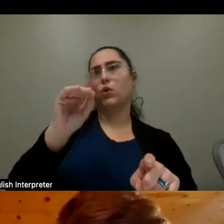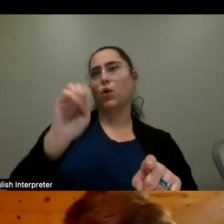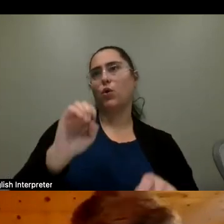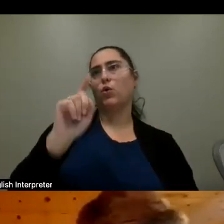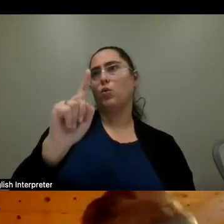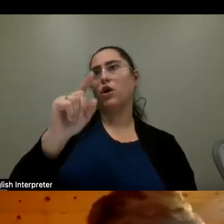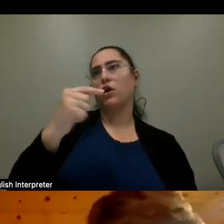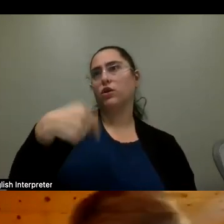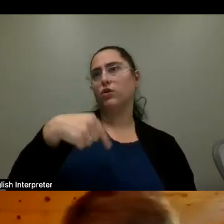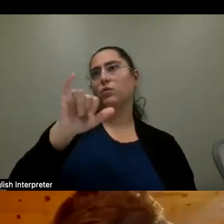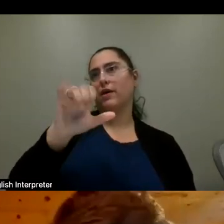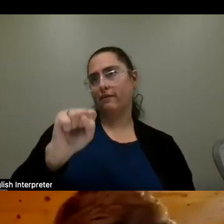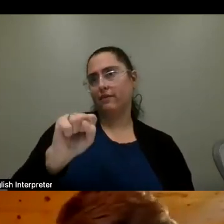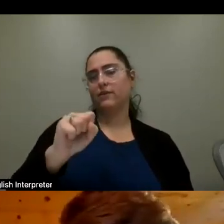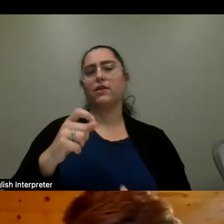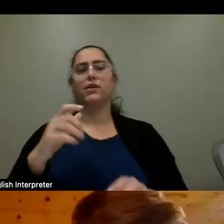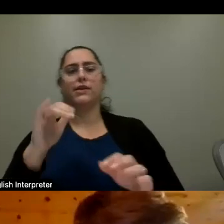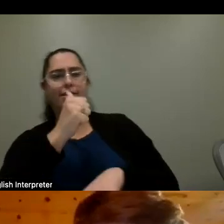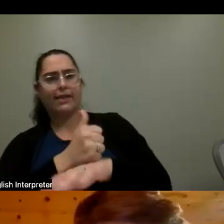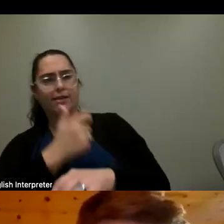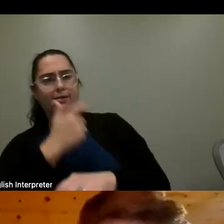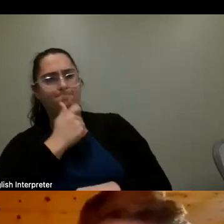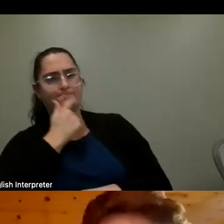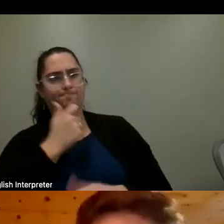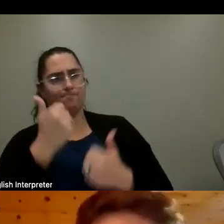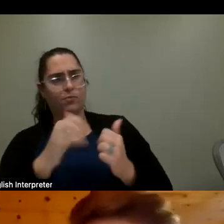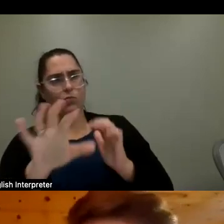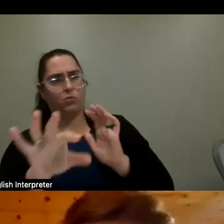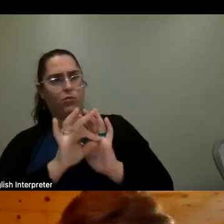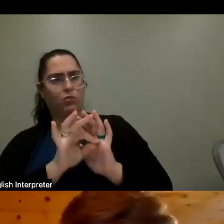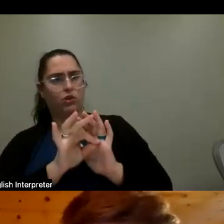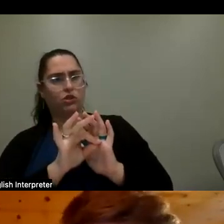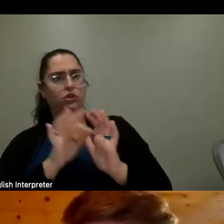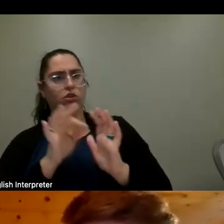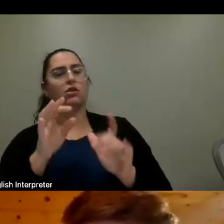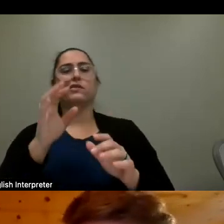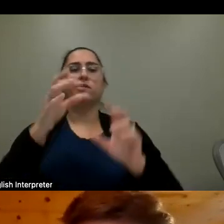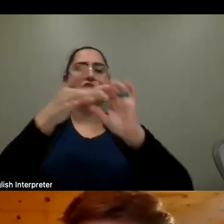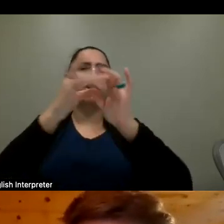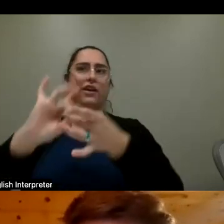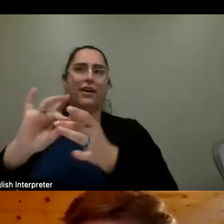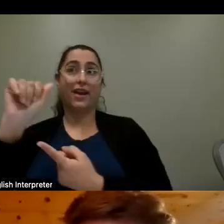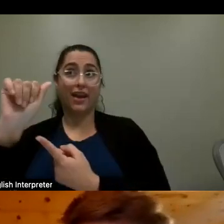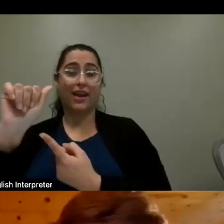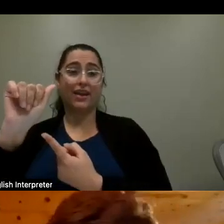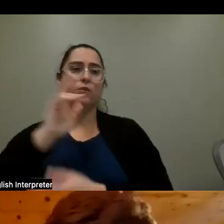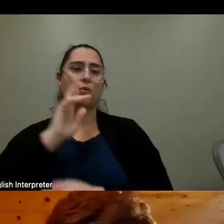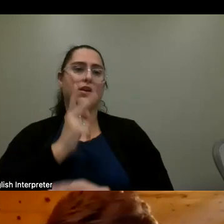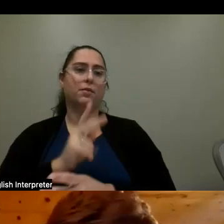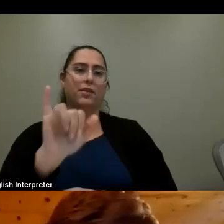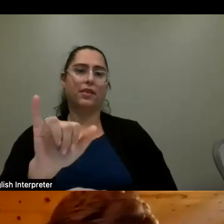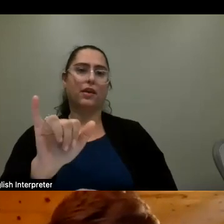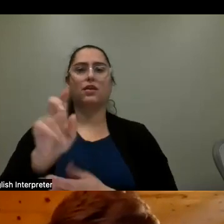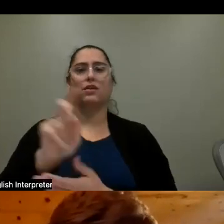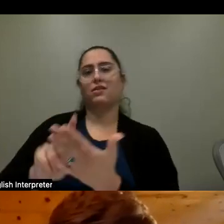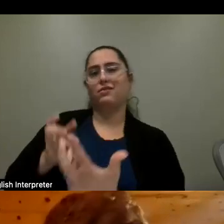we can choose which sequence to design. So this design, there's only one chain let's say design 4 sequences.